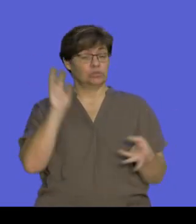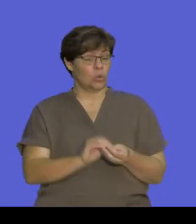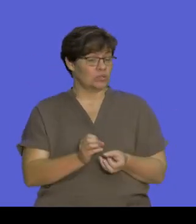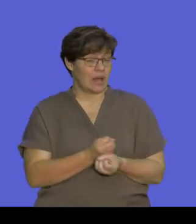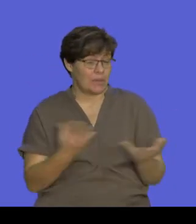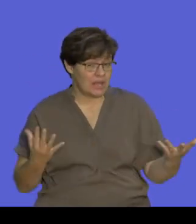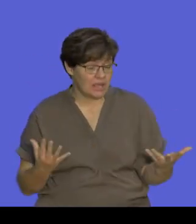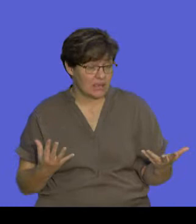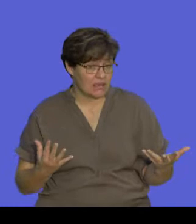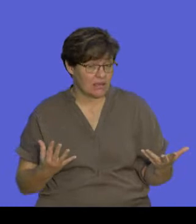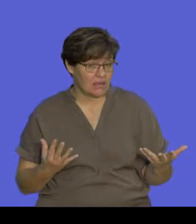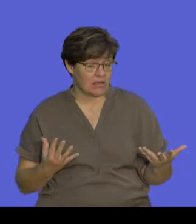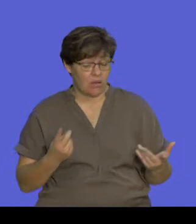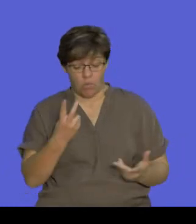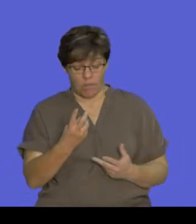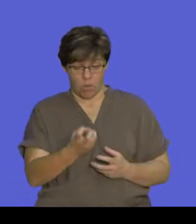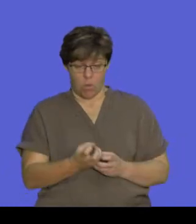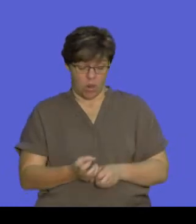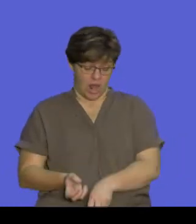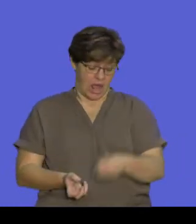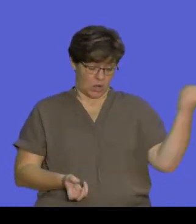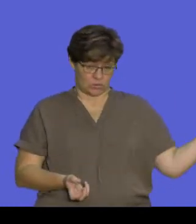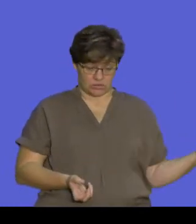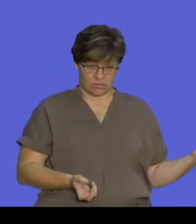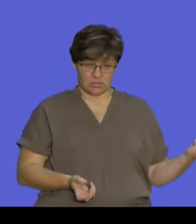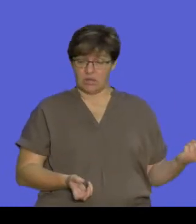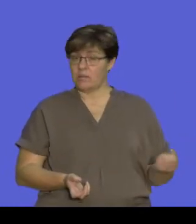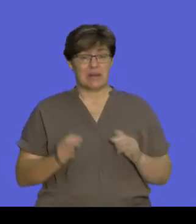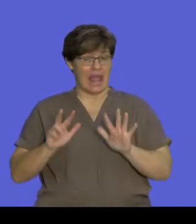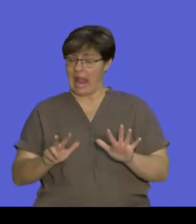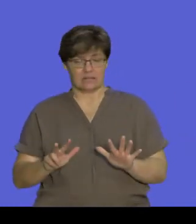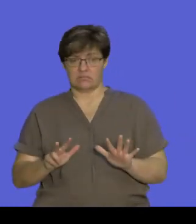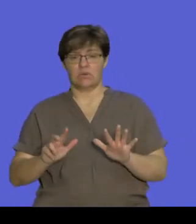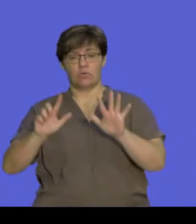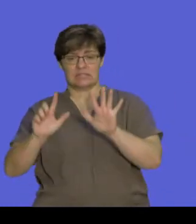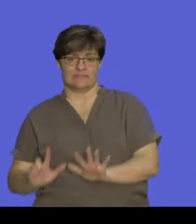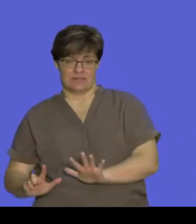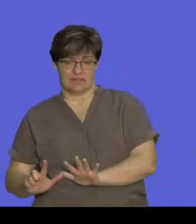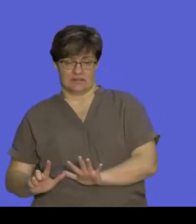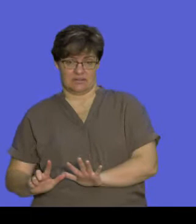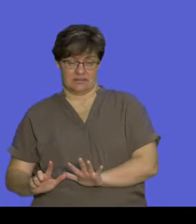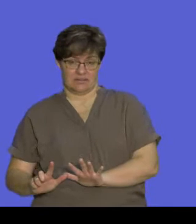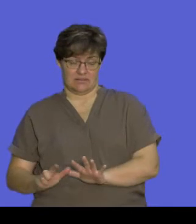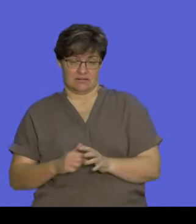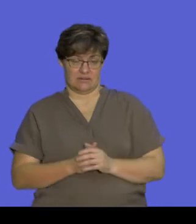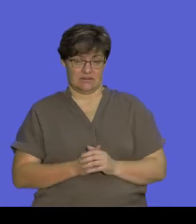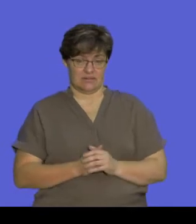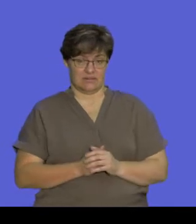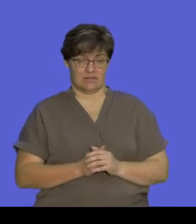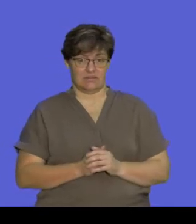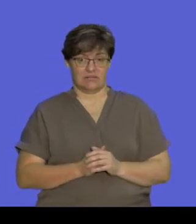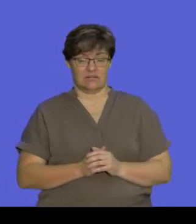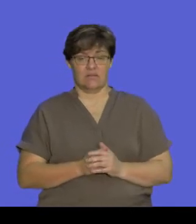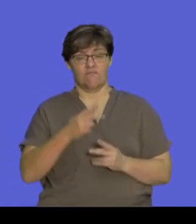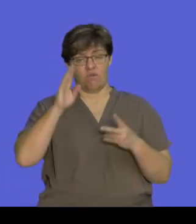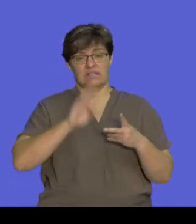I've taken a ball out of the bag, so there are no longer 8. There are now 7 in the sample space for the